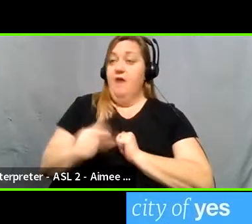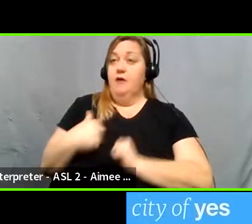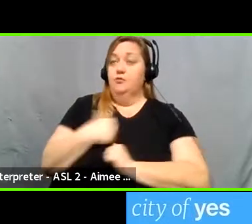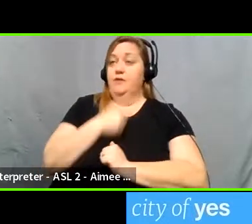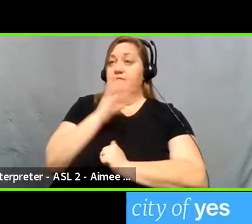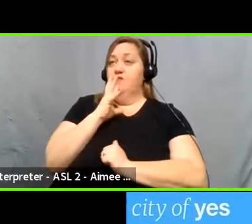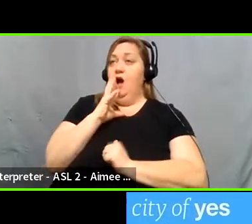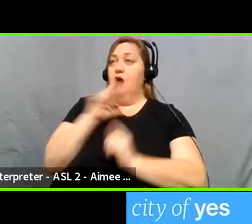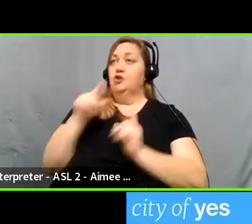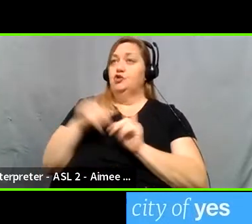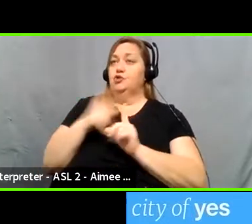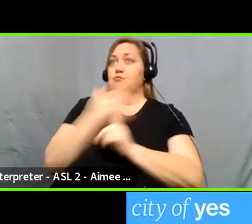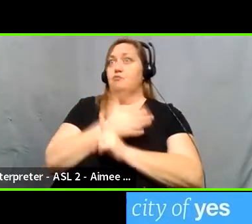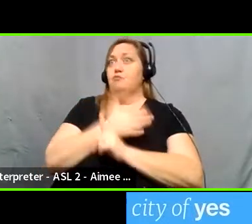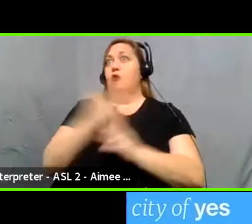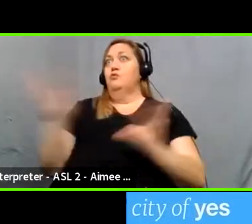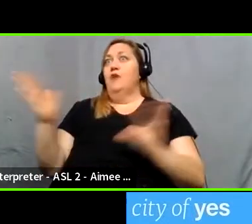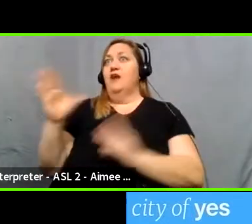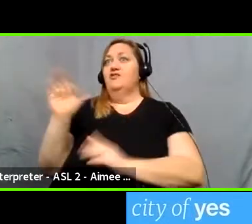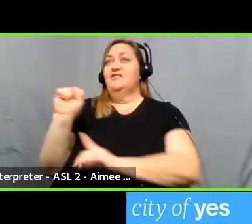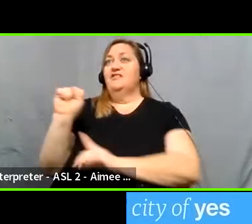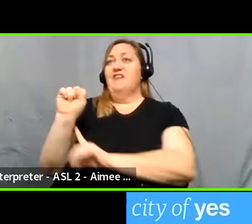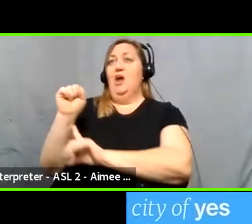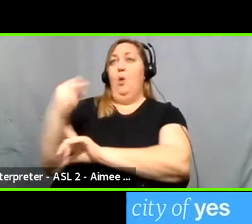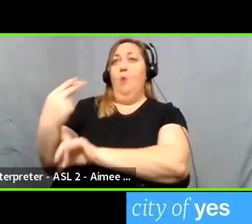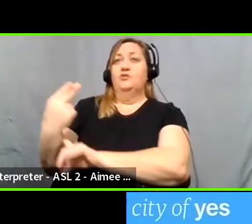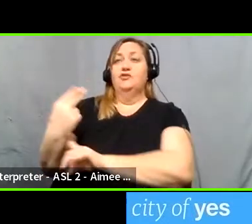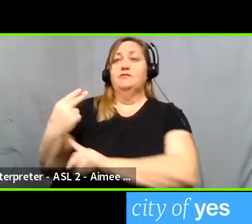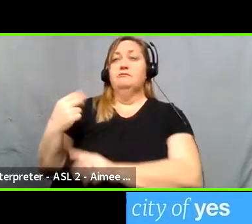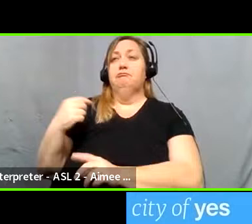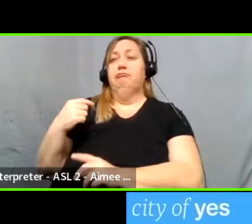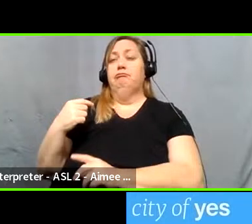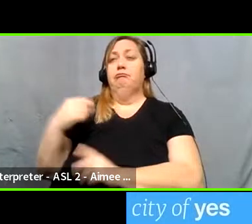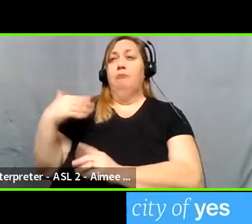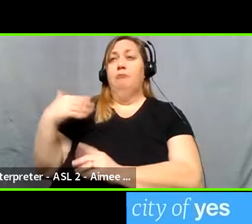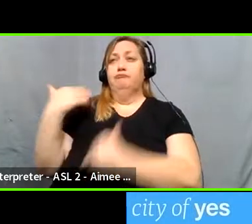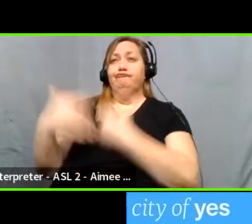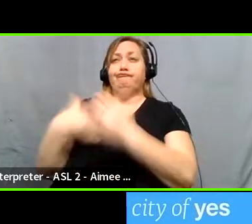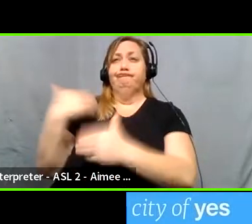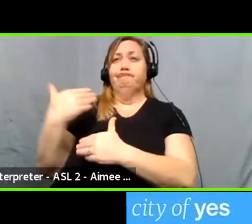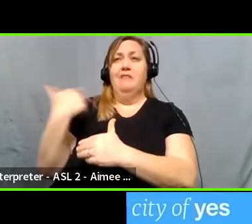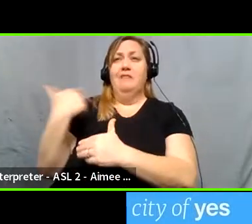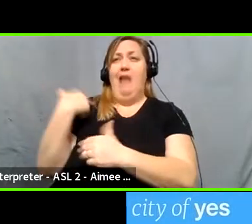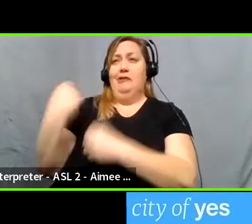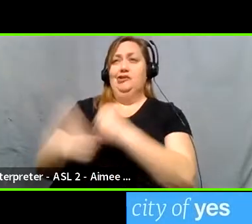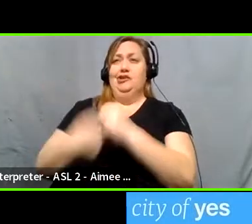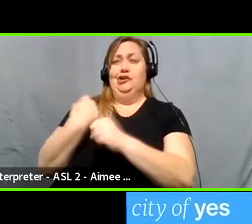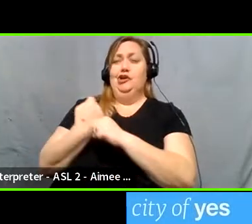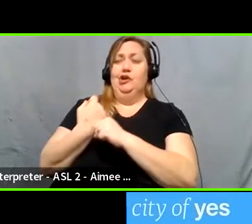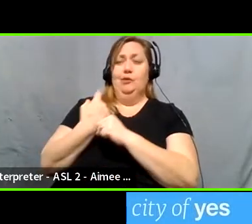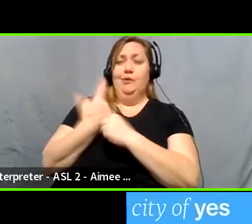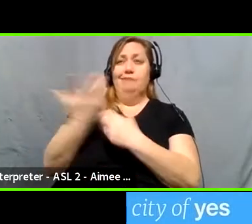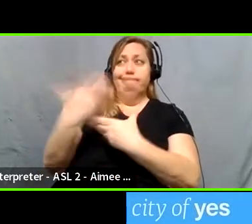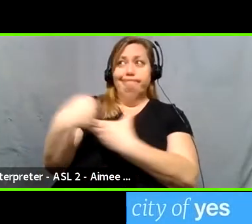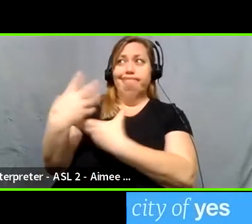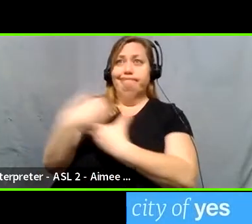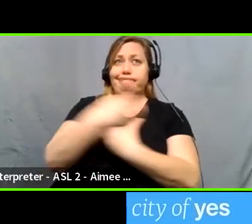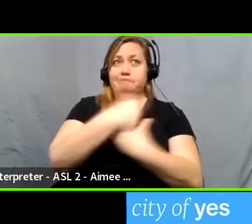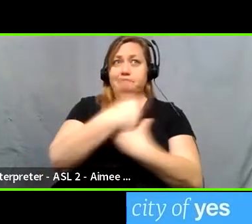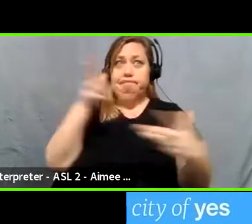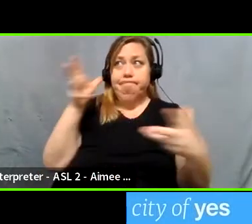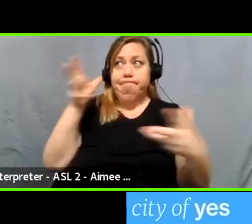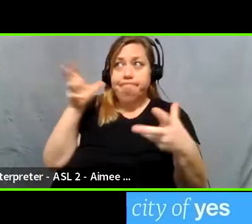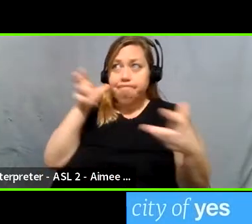talked to a broad range of stakeholders over the course of the last year plus. And, you know,